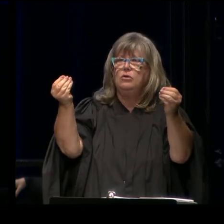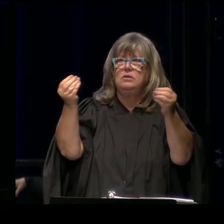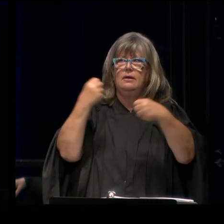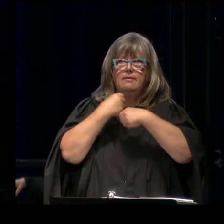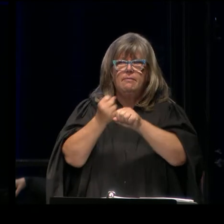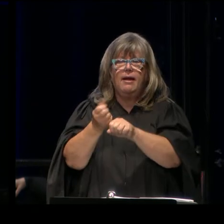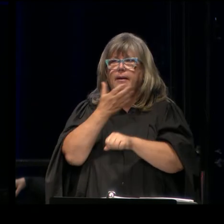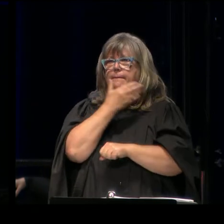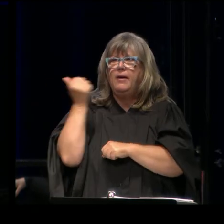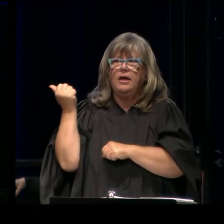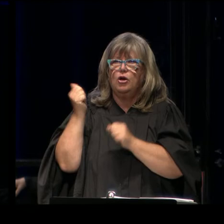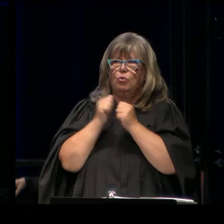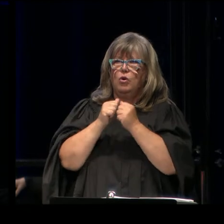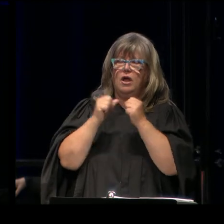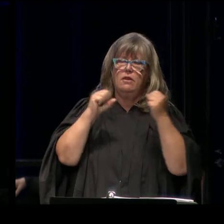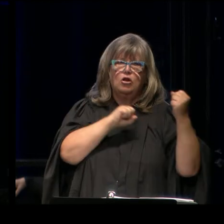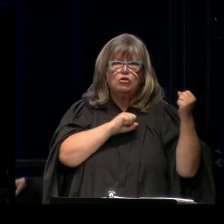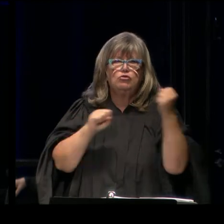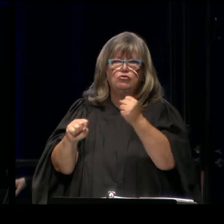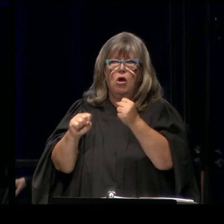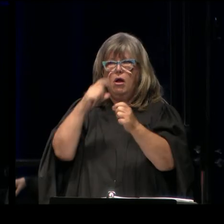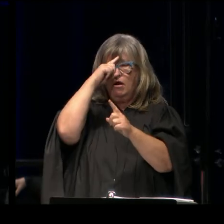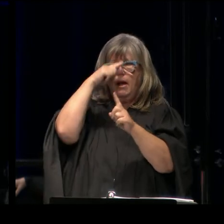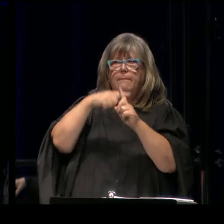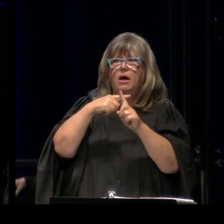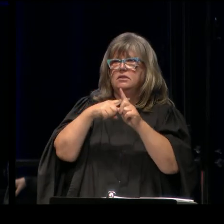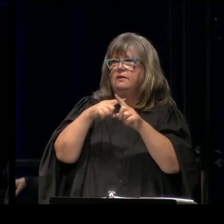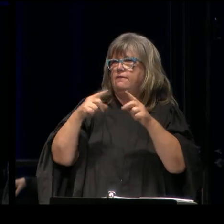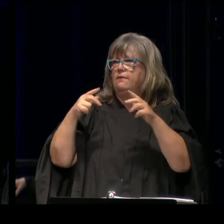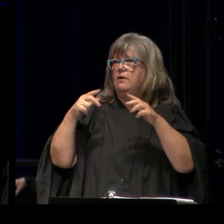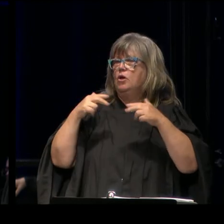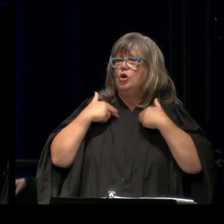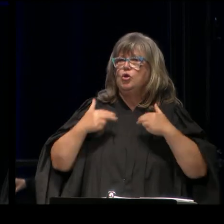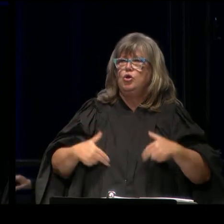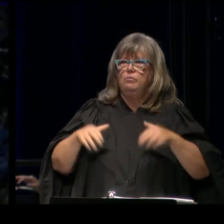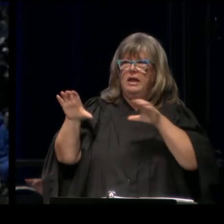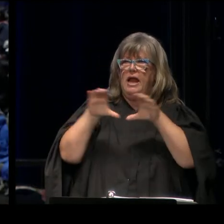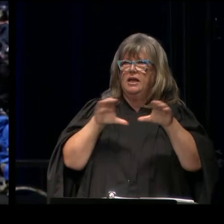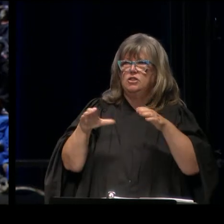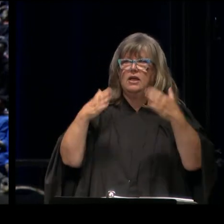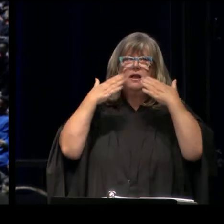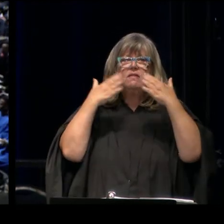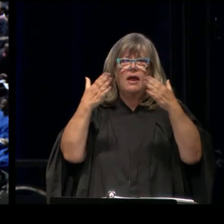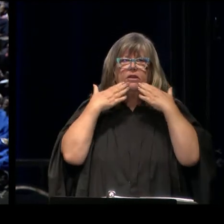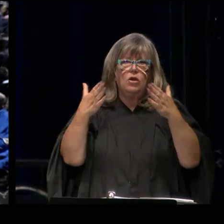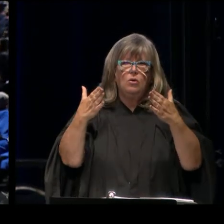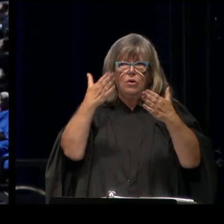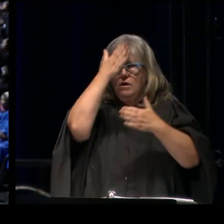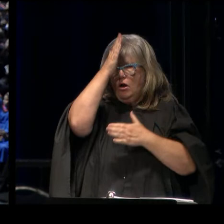strong, positive human action. Thank you, and God bless you.